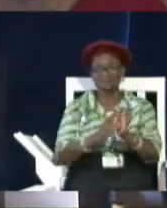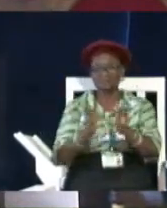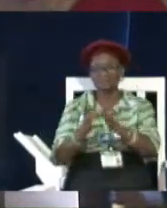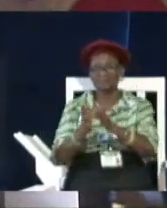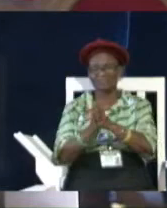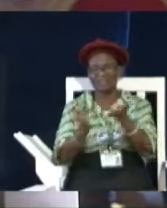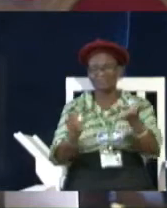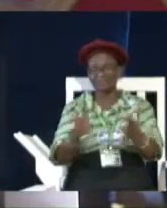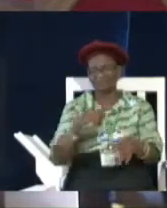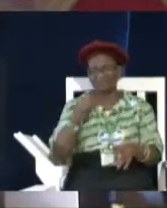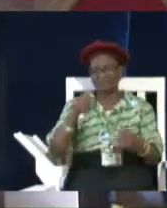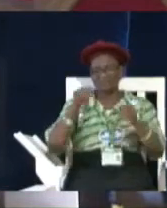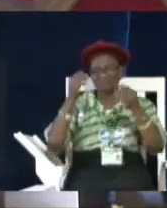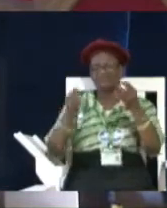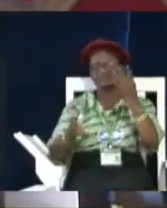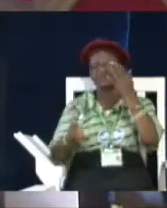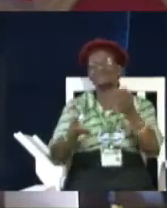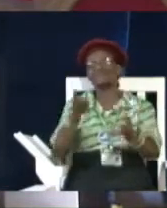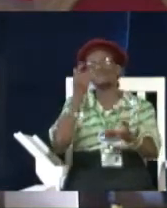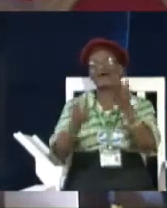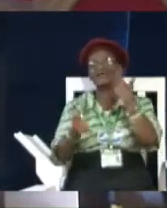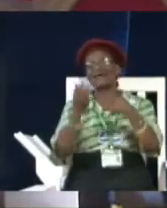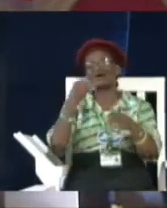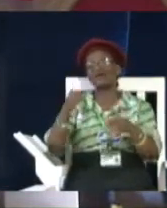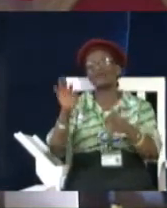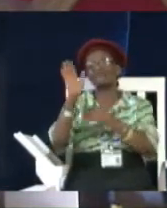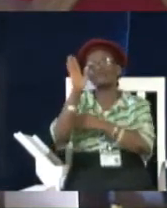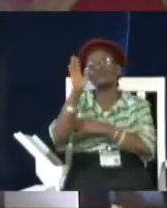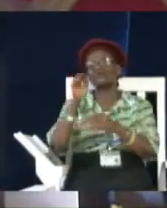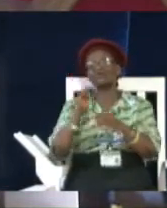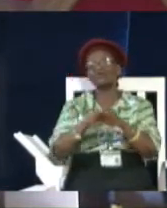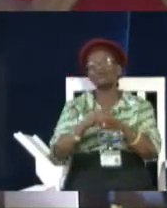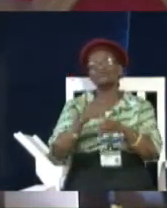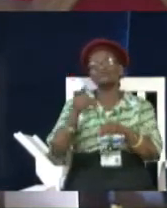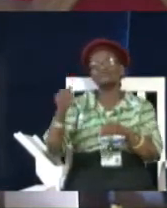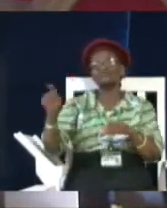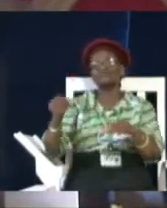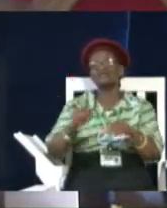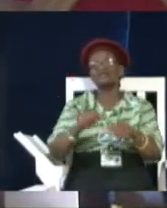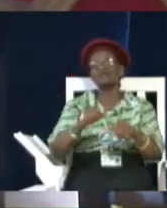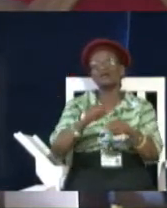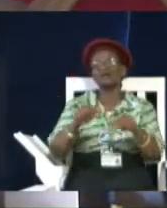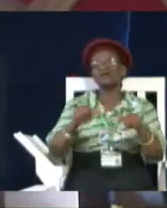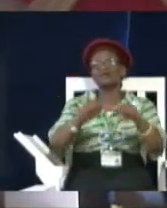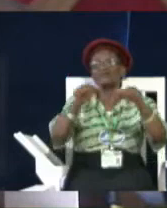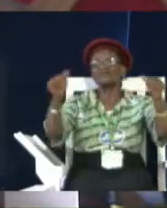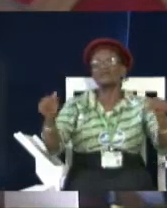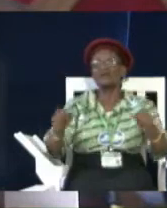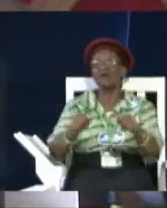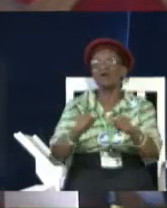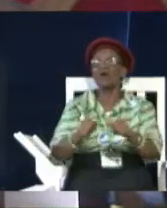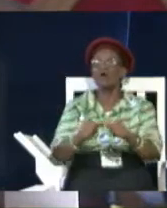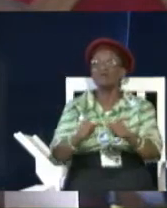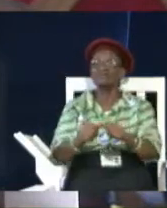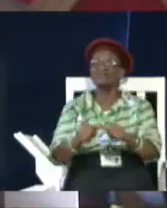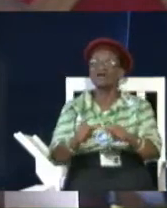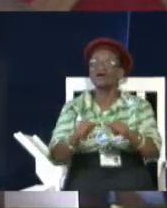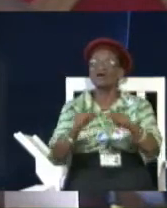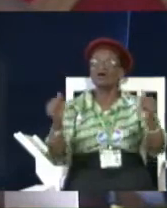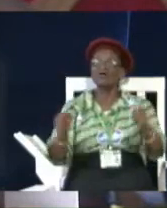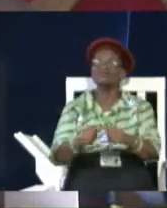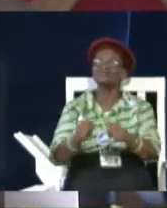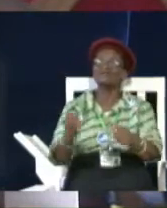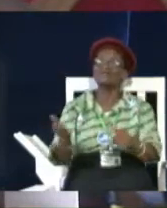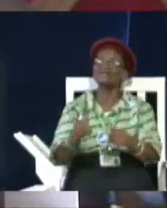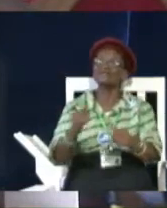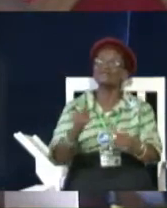fire of God on the altar, that altar now is talking about the altar of your heart, must